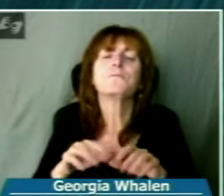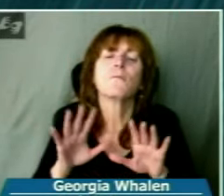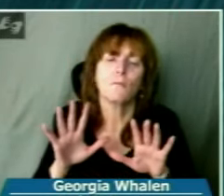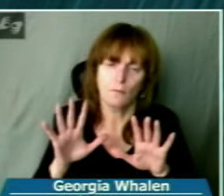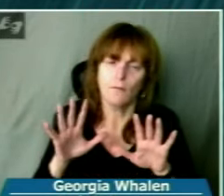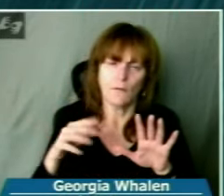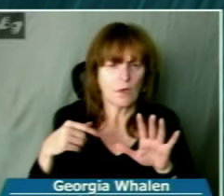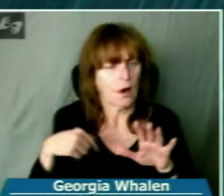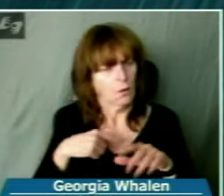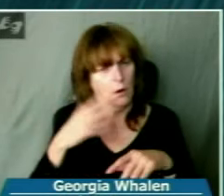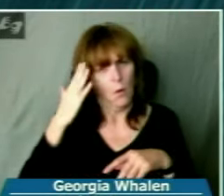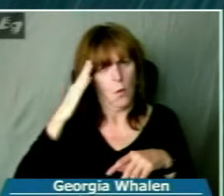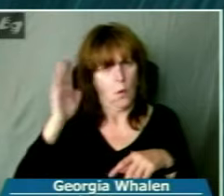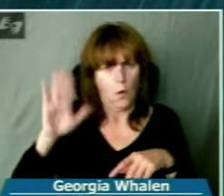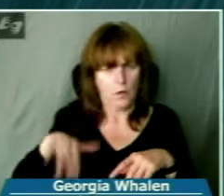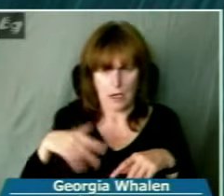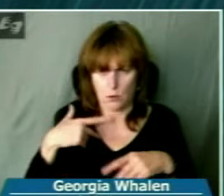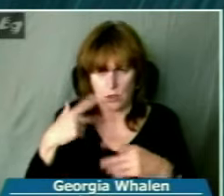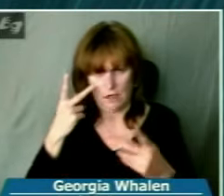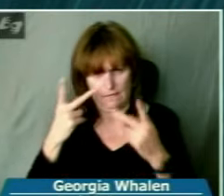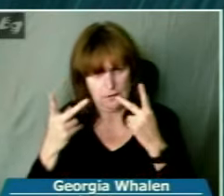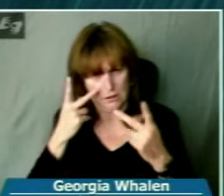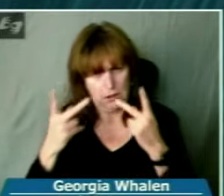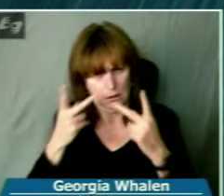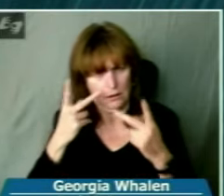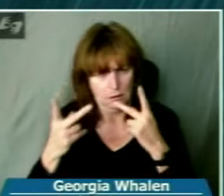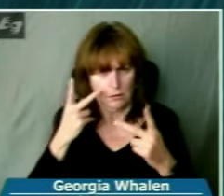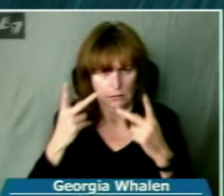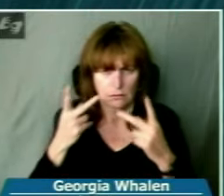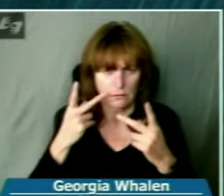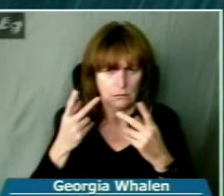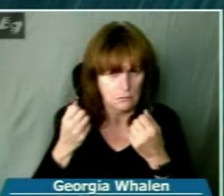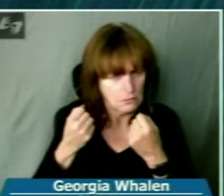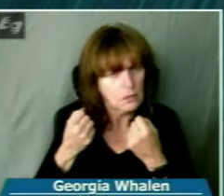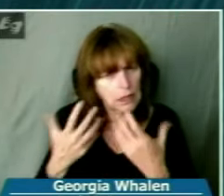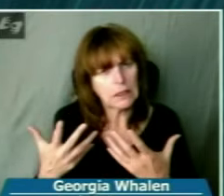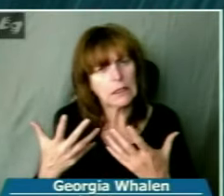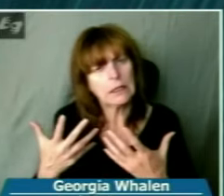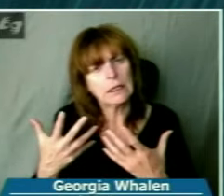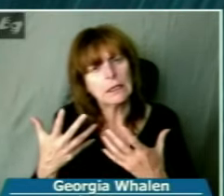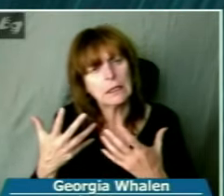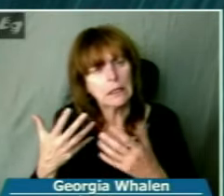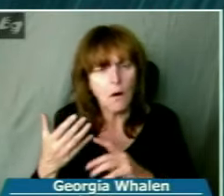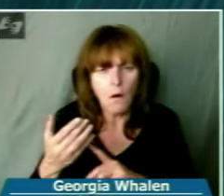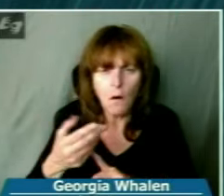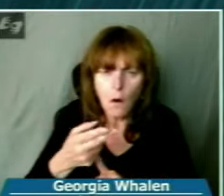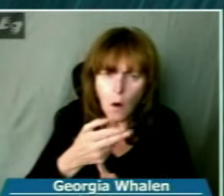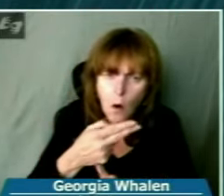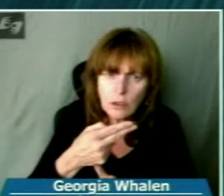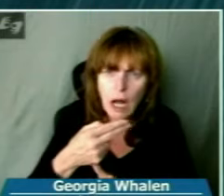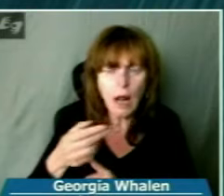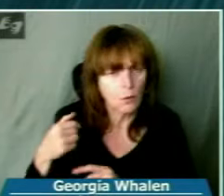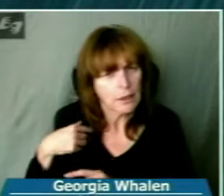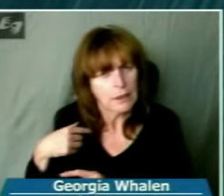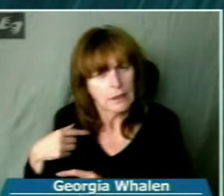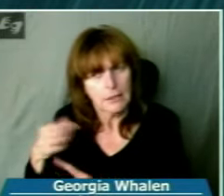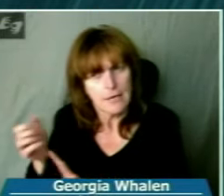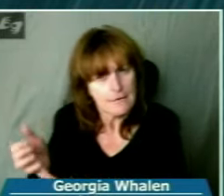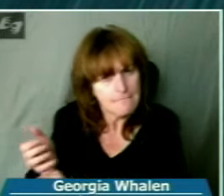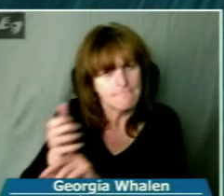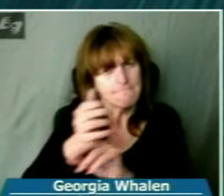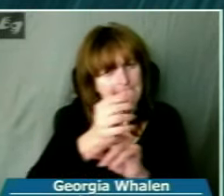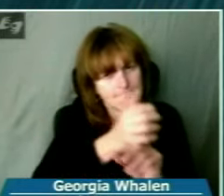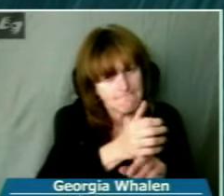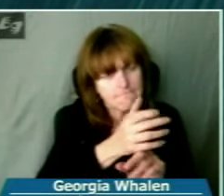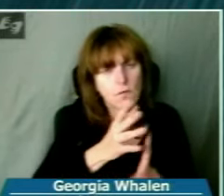that we've also seen a number of overflow beds being in some of the hotels. And difficulty with that is that we don't